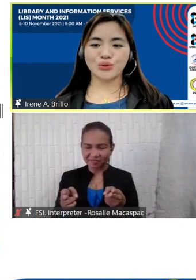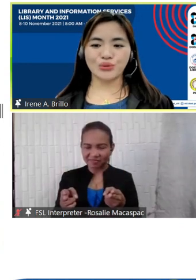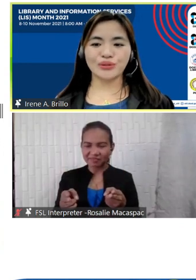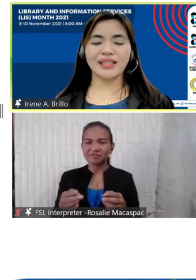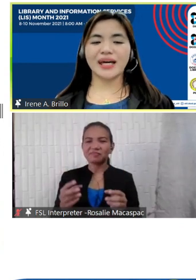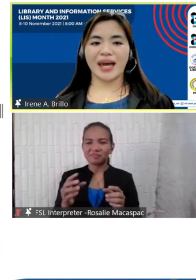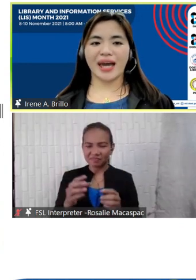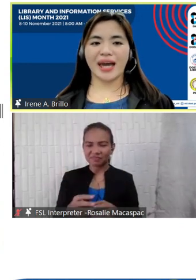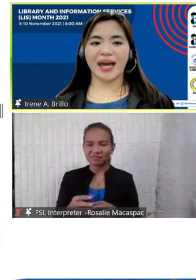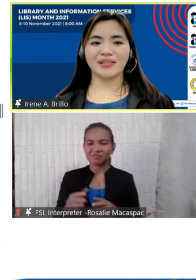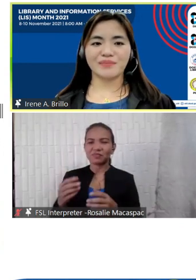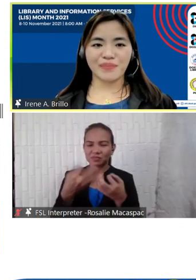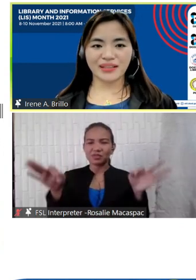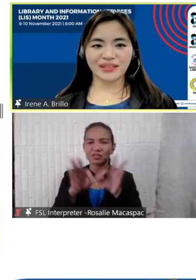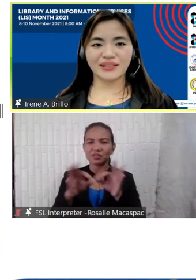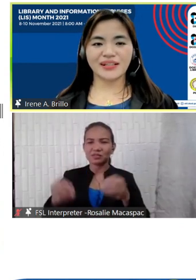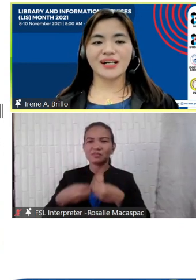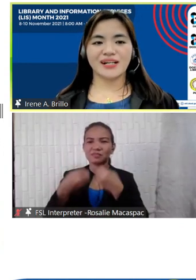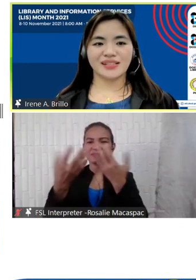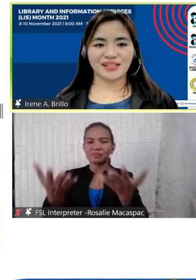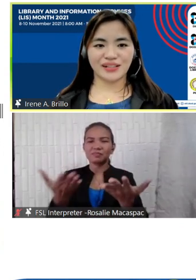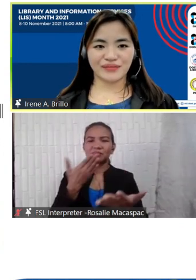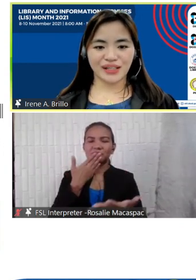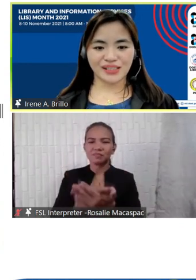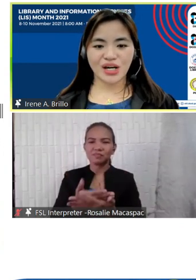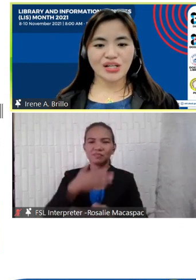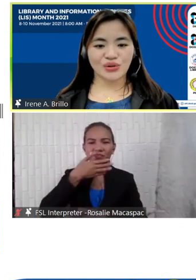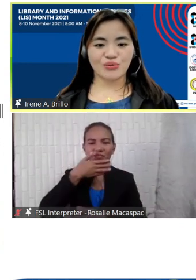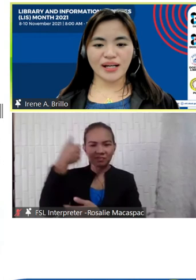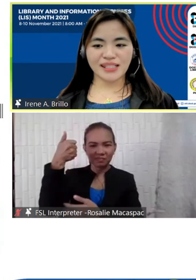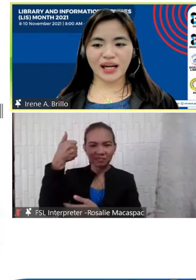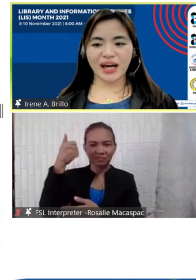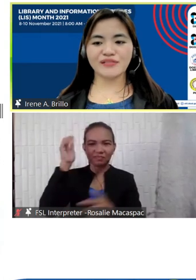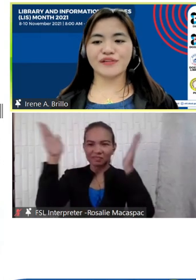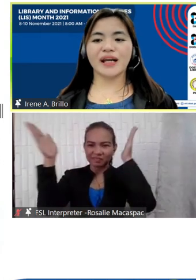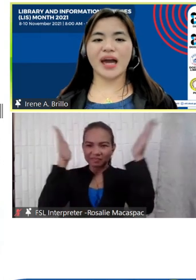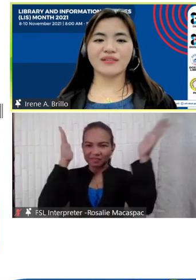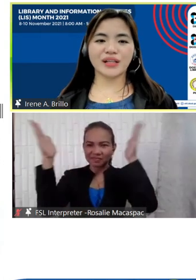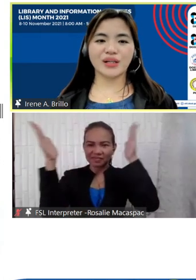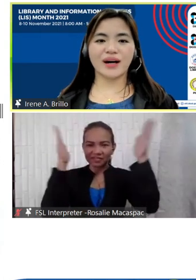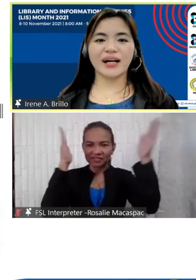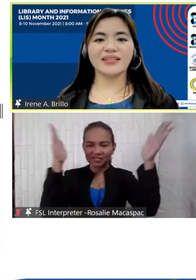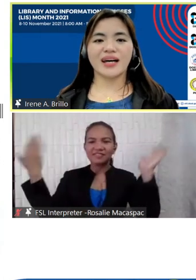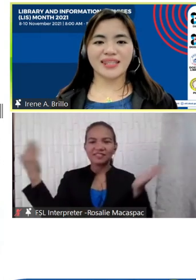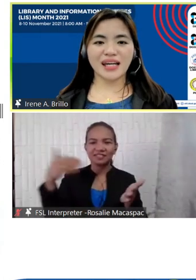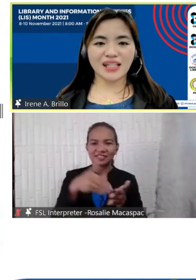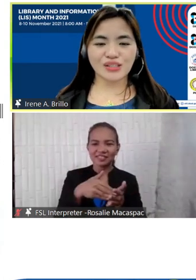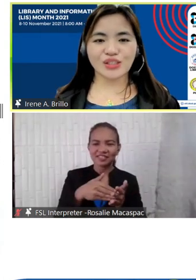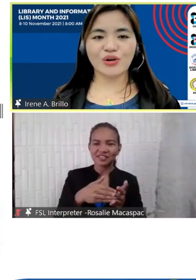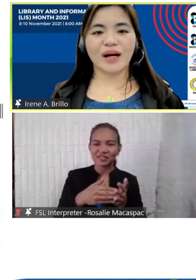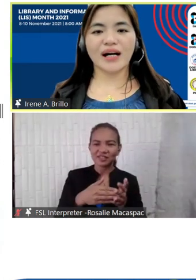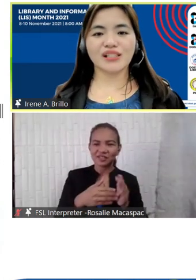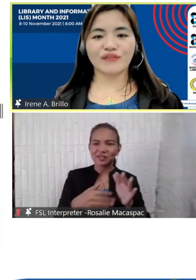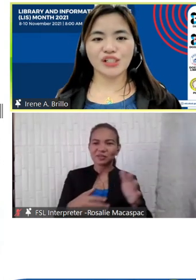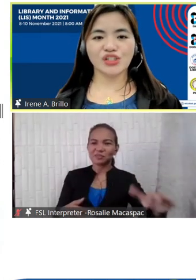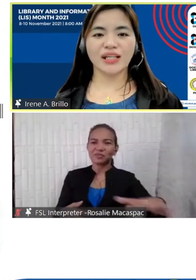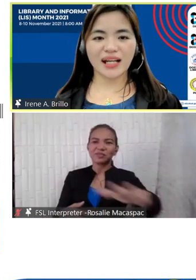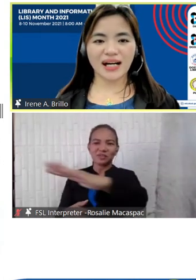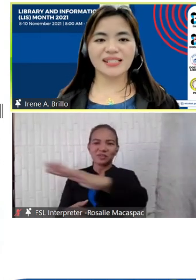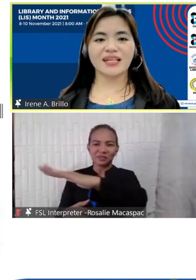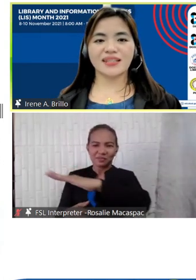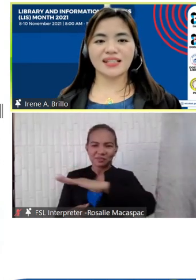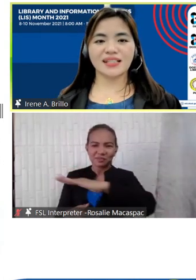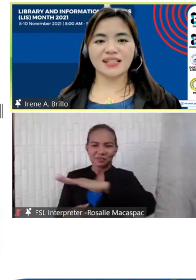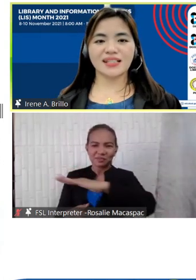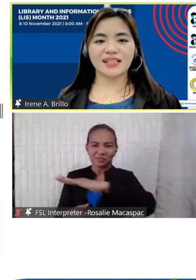provide good and better service. So once again, for everyone, thank you so much for